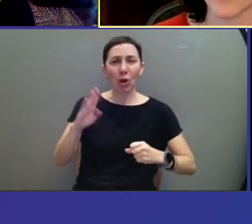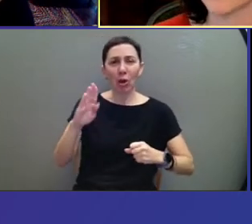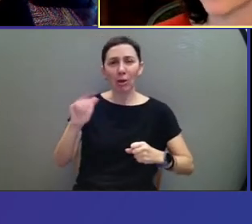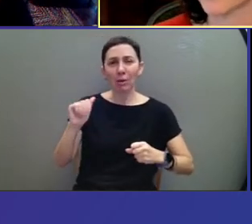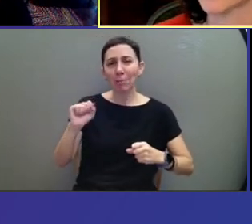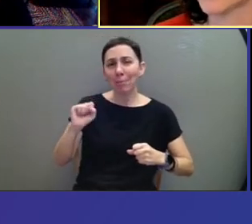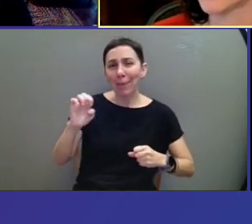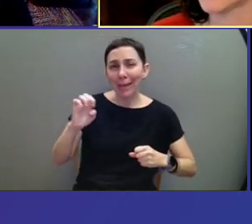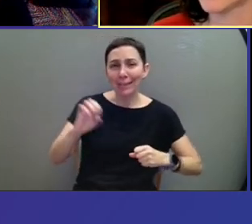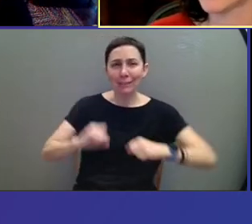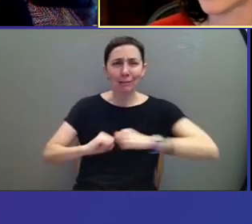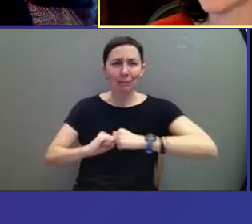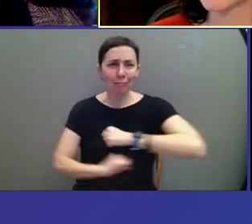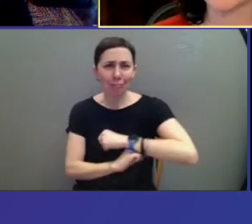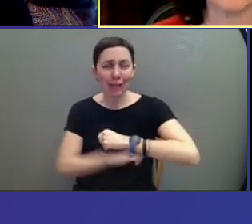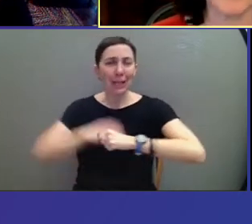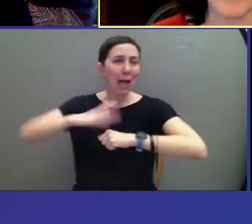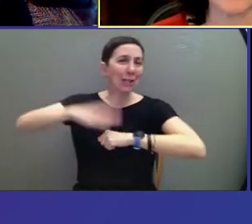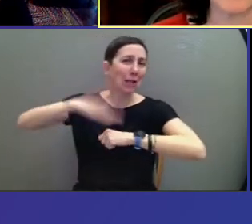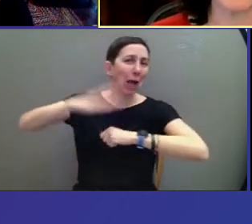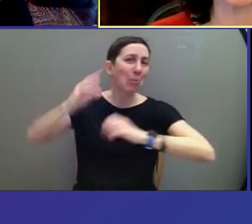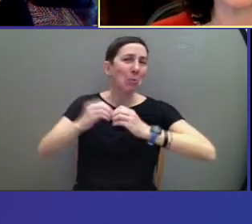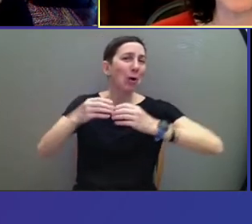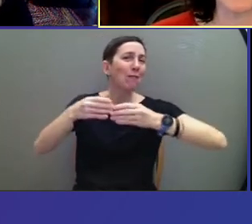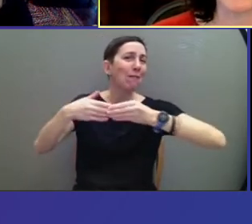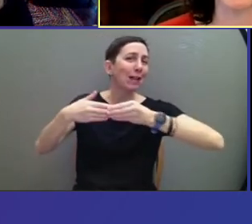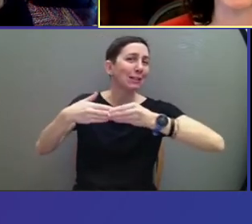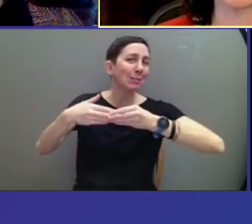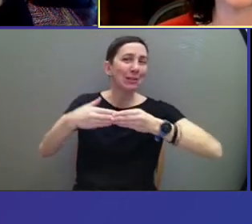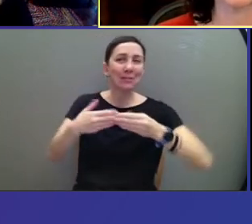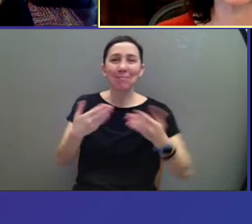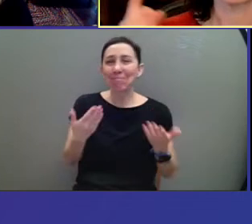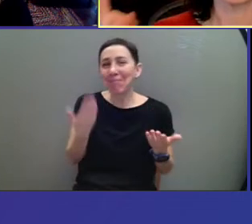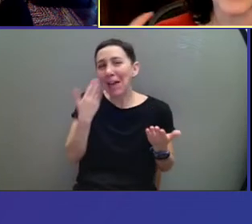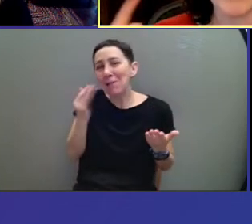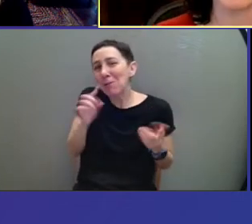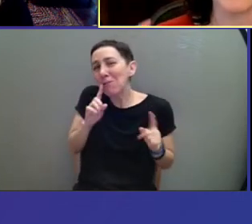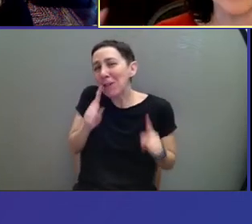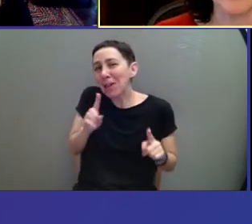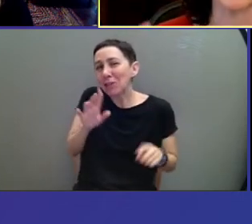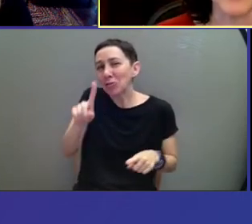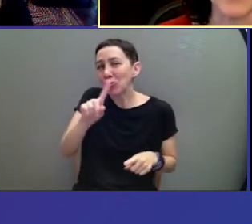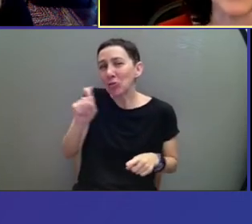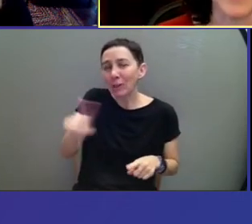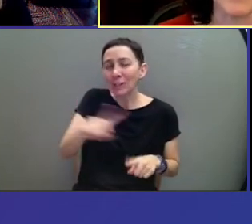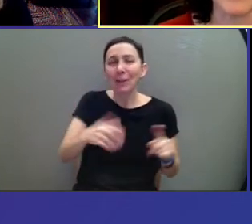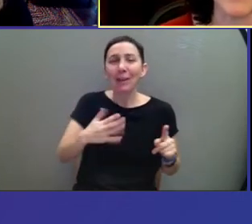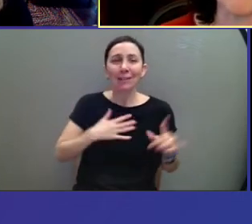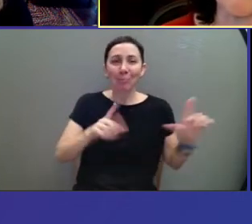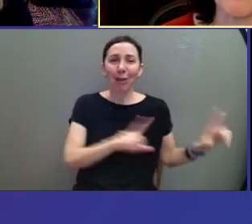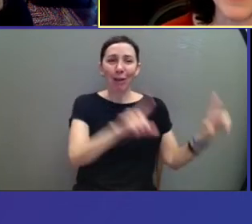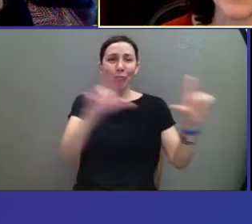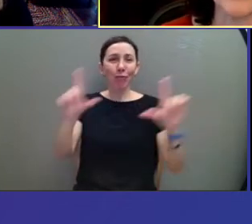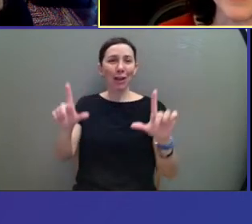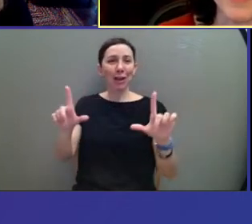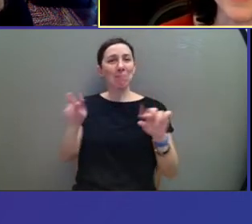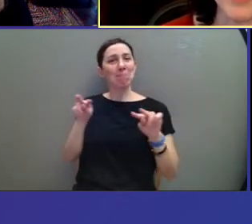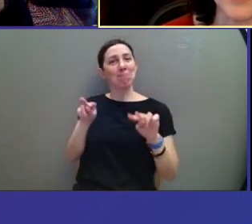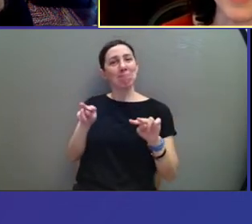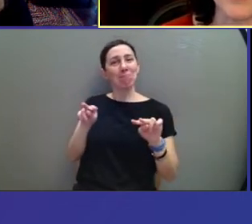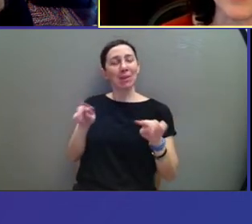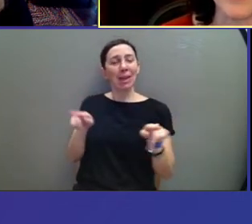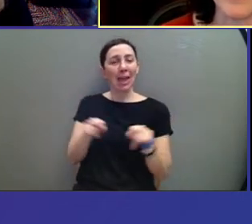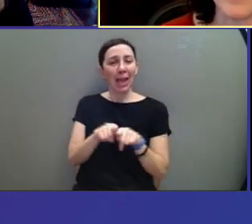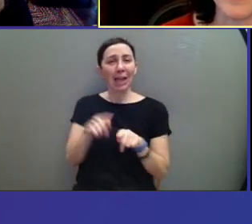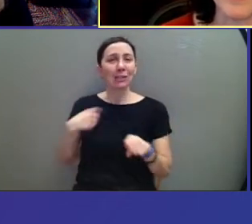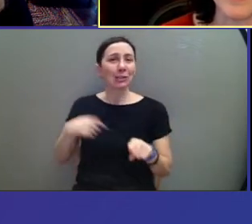on top. So I'm not sure if I actually answered your question, but this is the framing that I'm doing as we continue